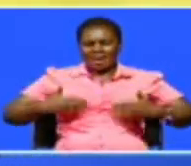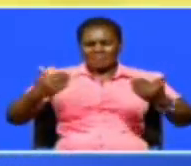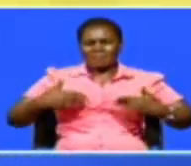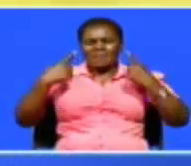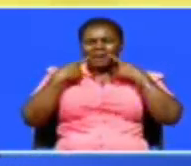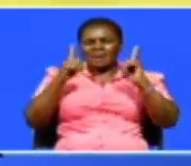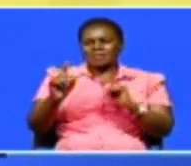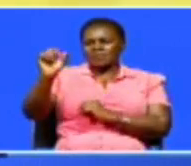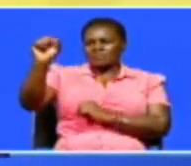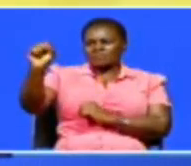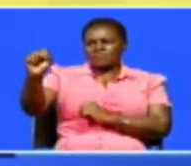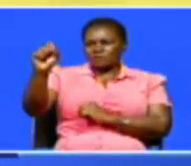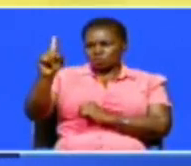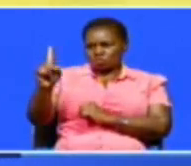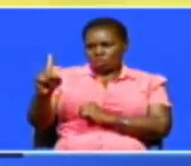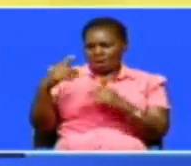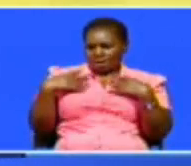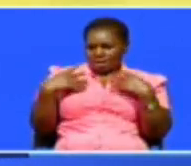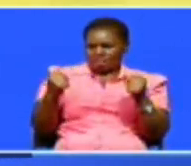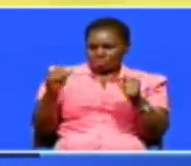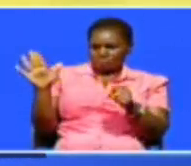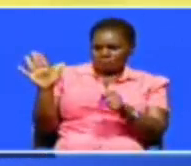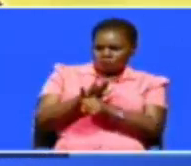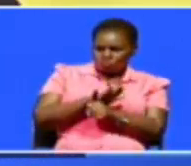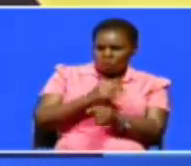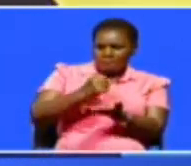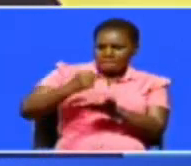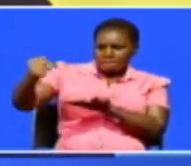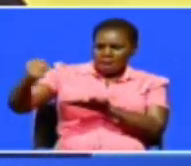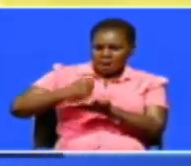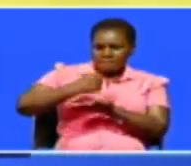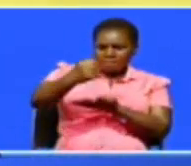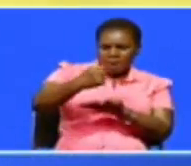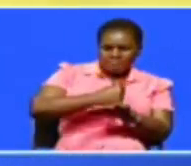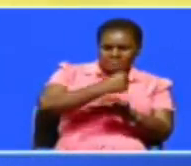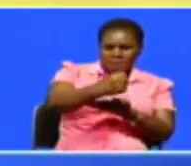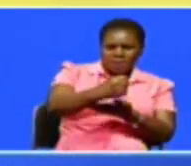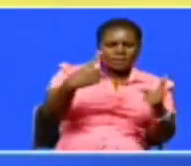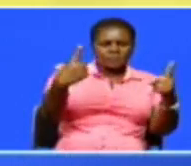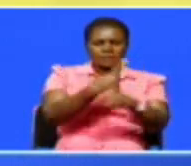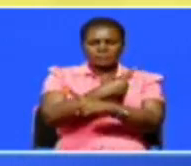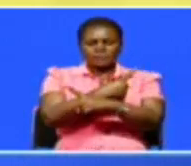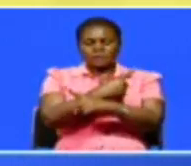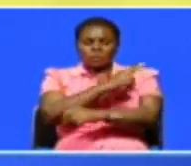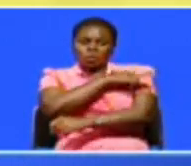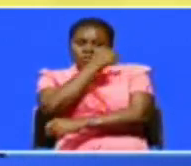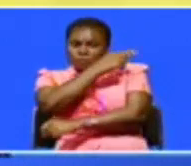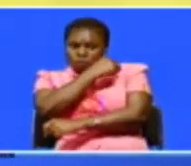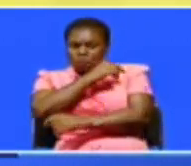that 51 patients have been discharged from the various hospitals where they were receiving care,